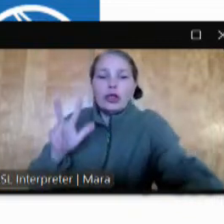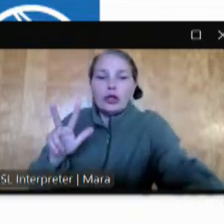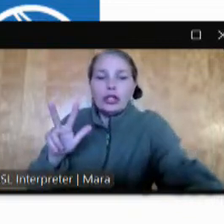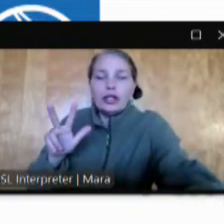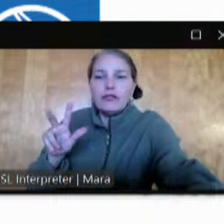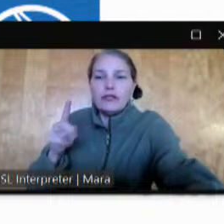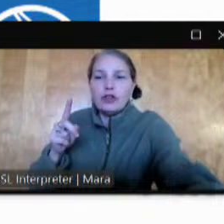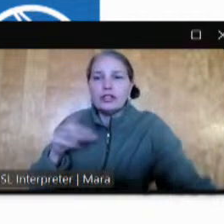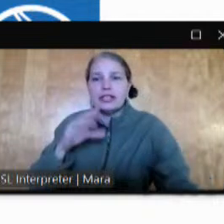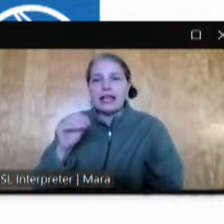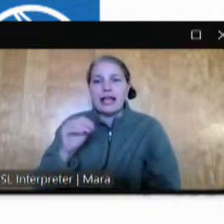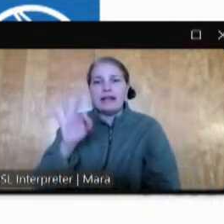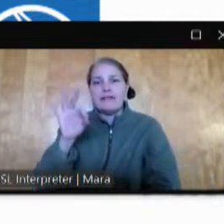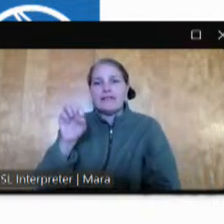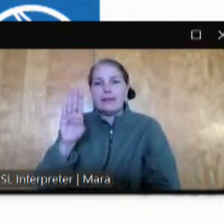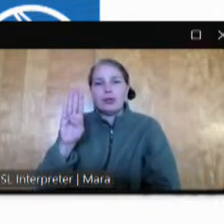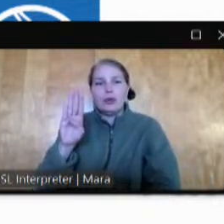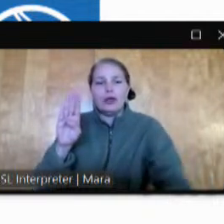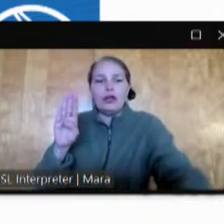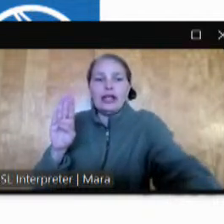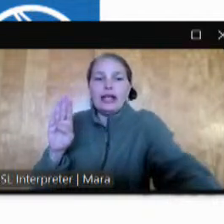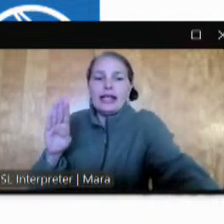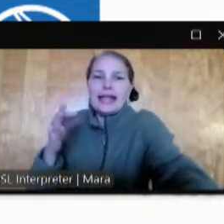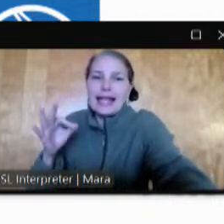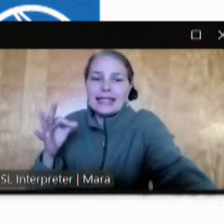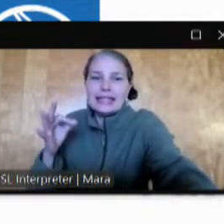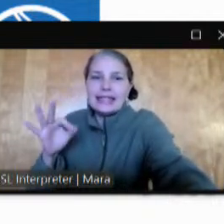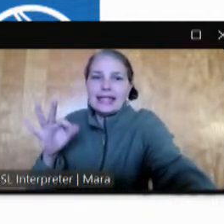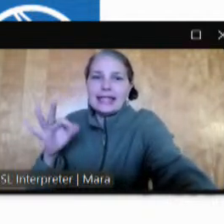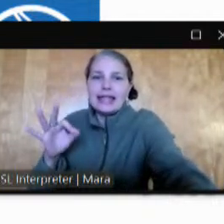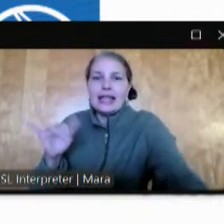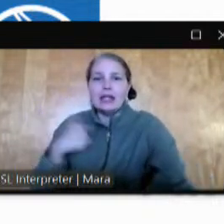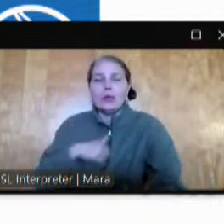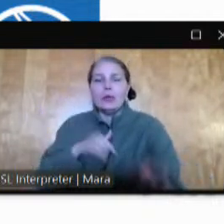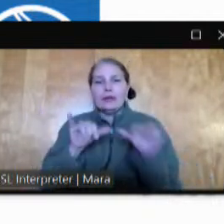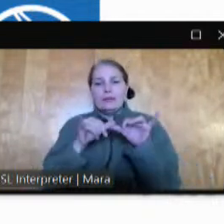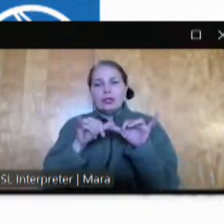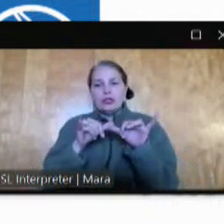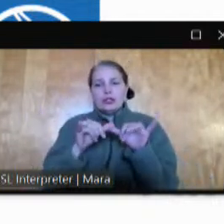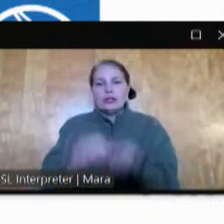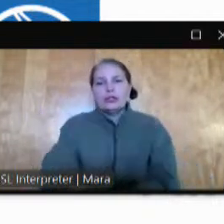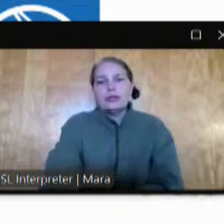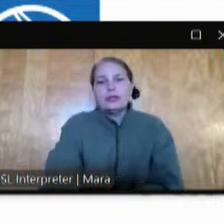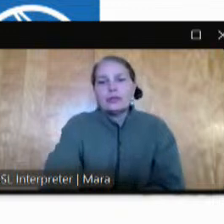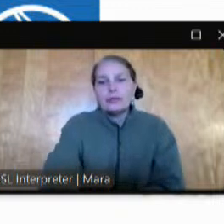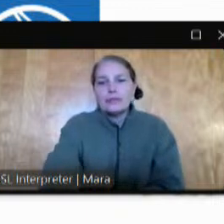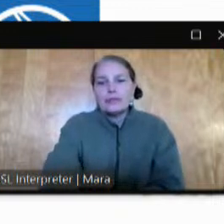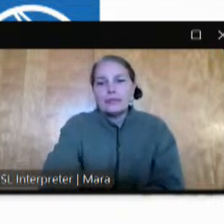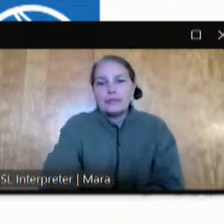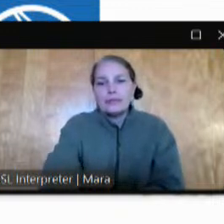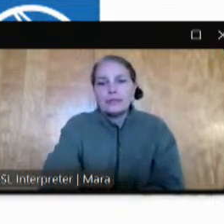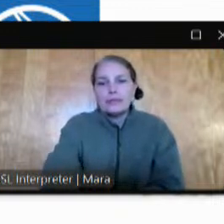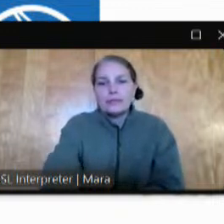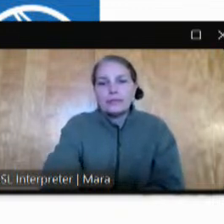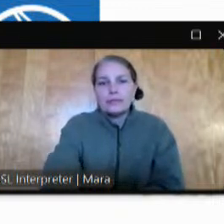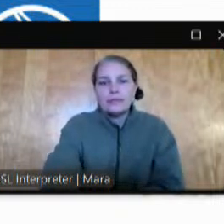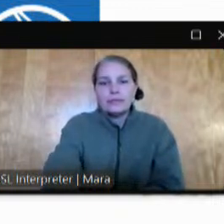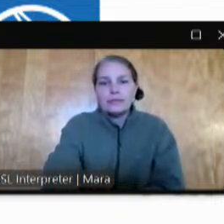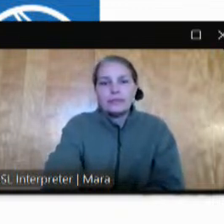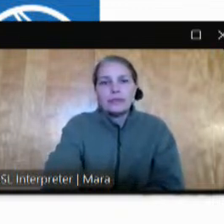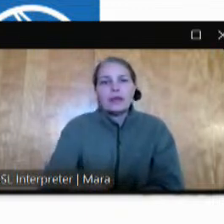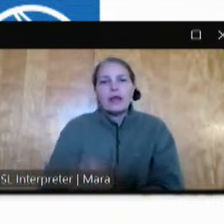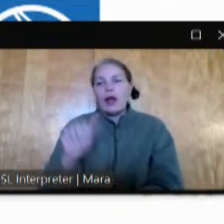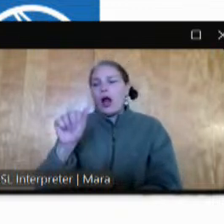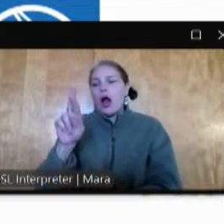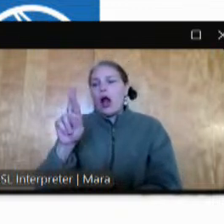on February 19th. And this was to measure air toxic metals, including arsenic and lead, as